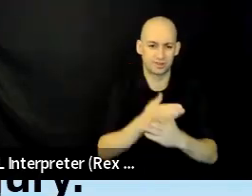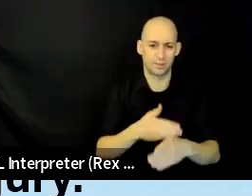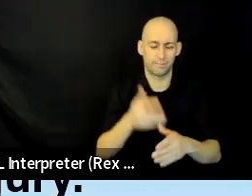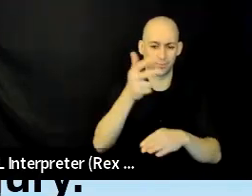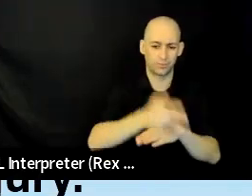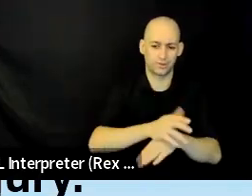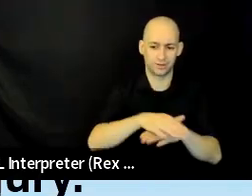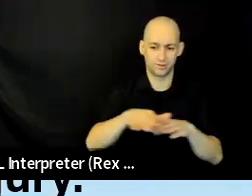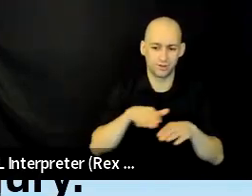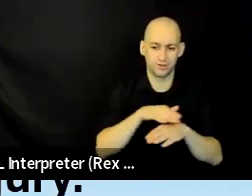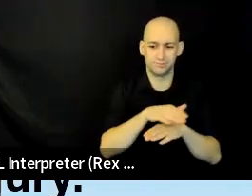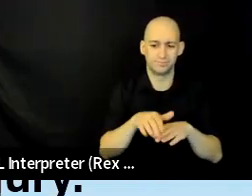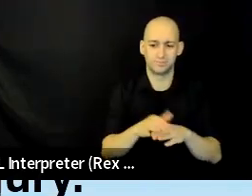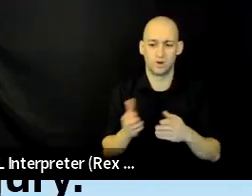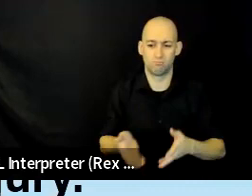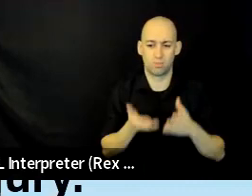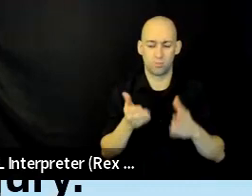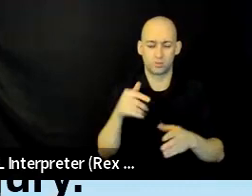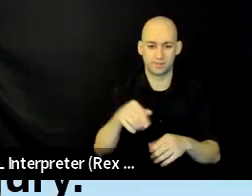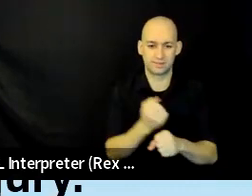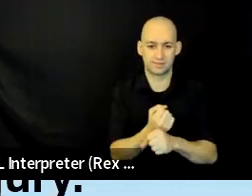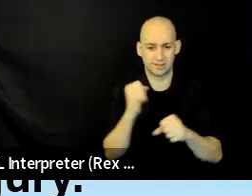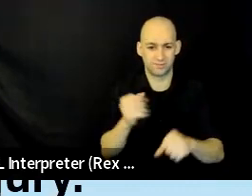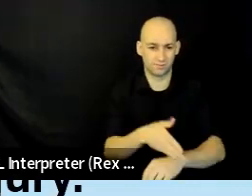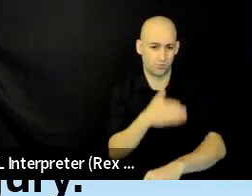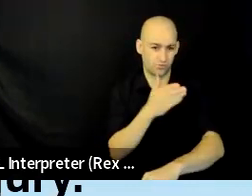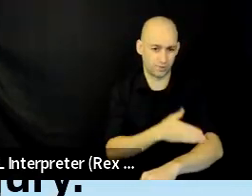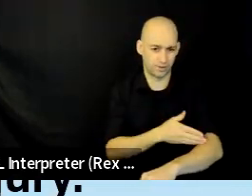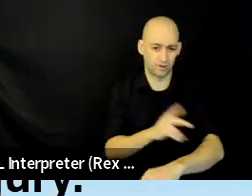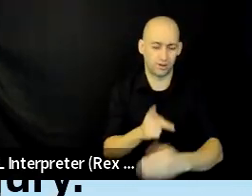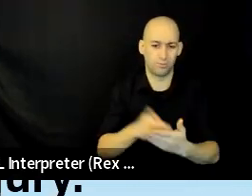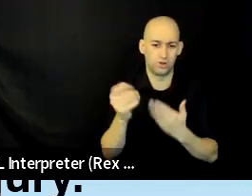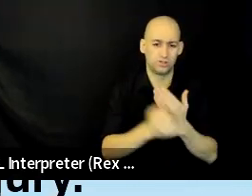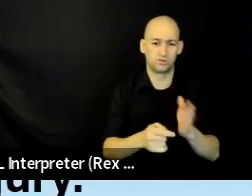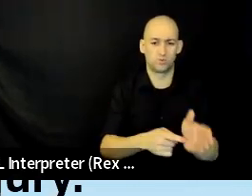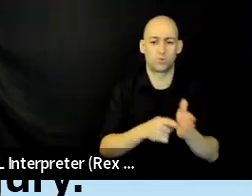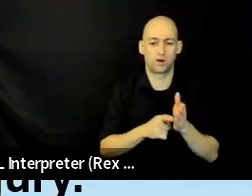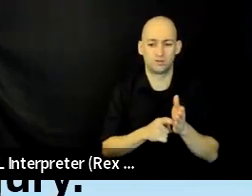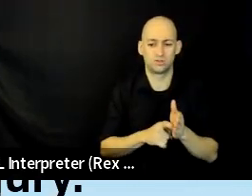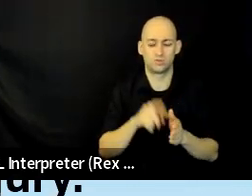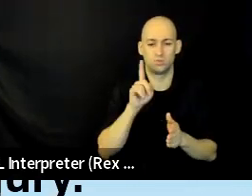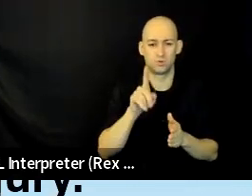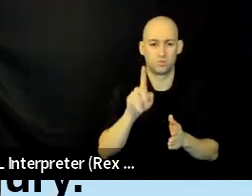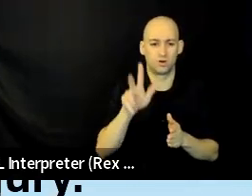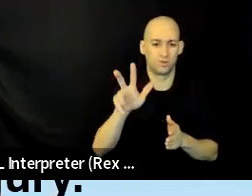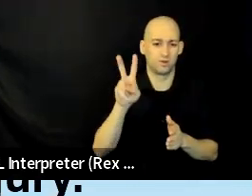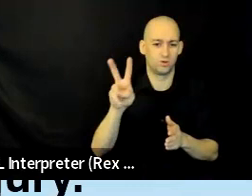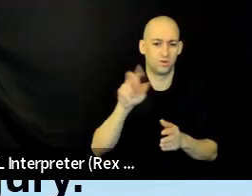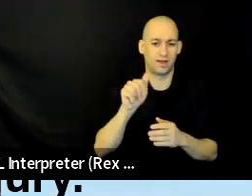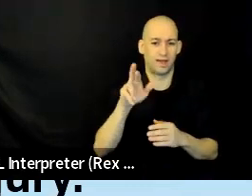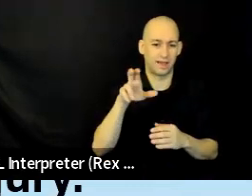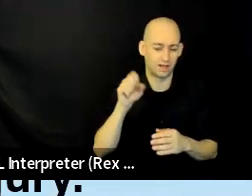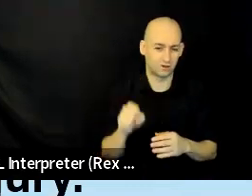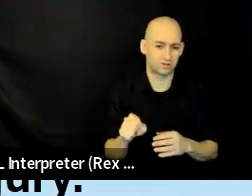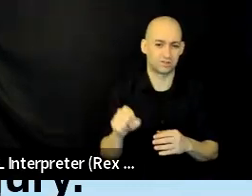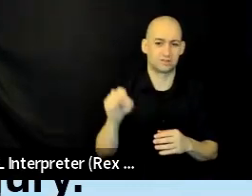To construct the proposed safety improvements, the project requires 1.32 acres of property from the